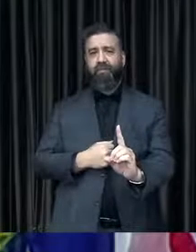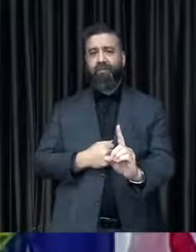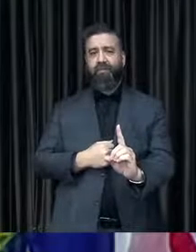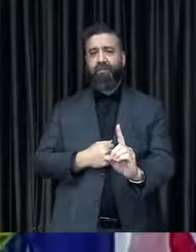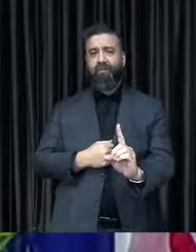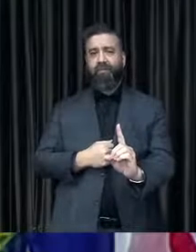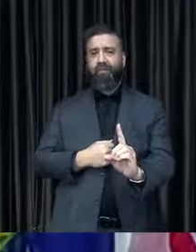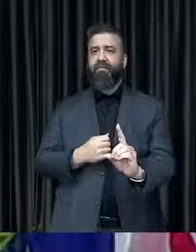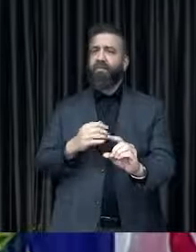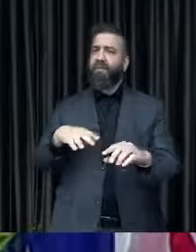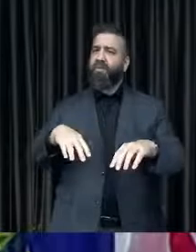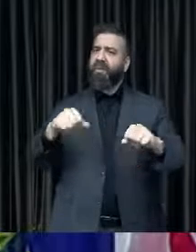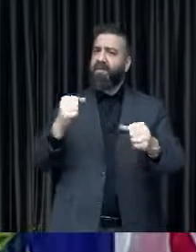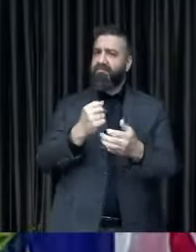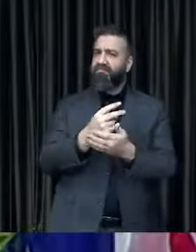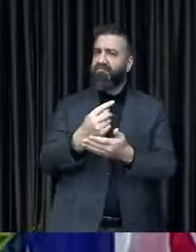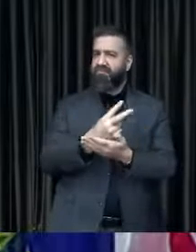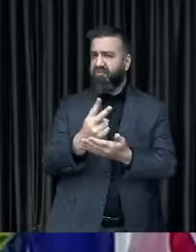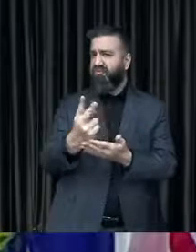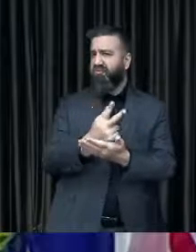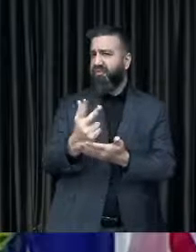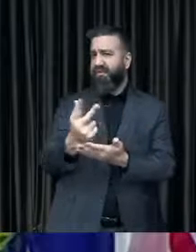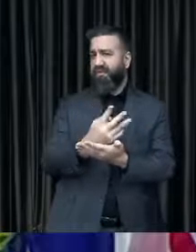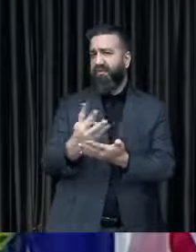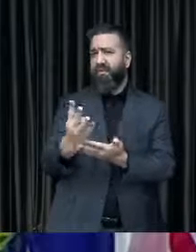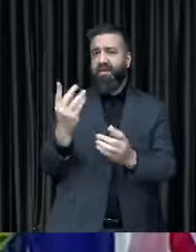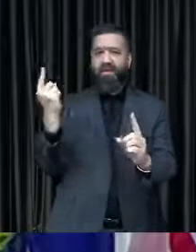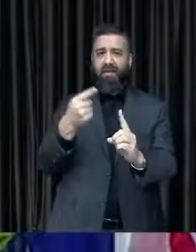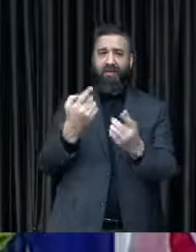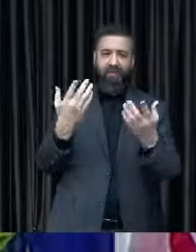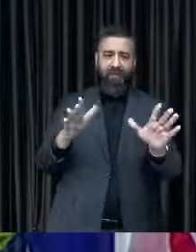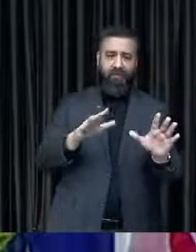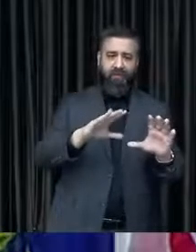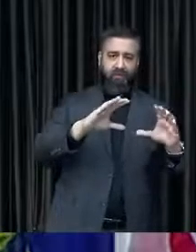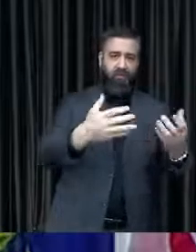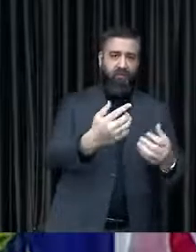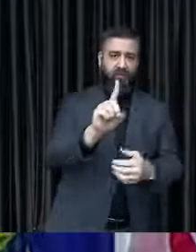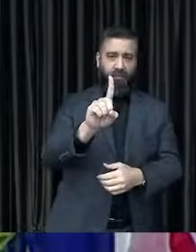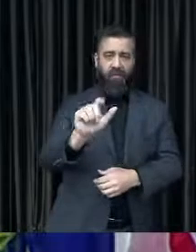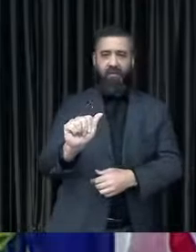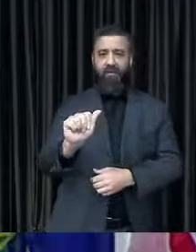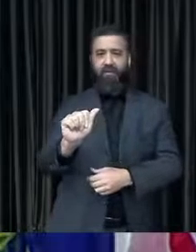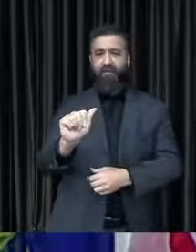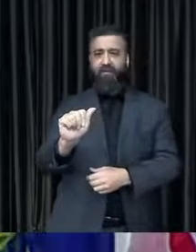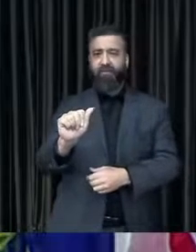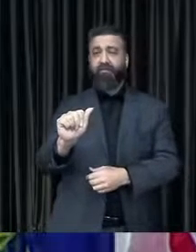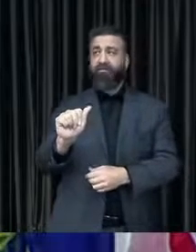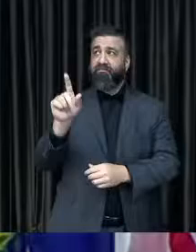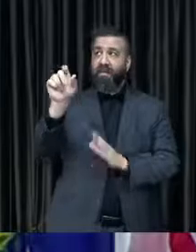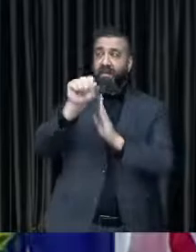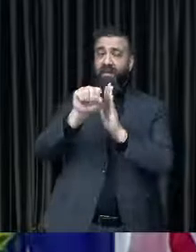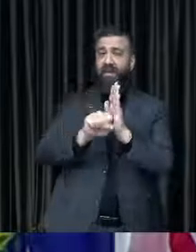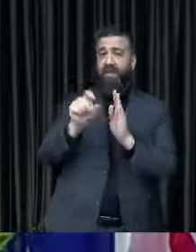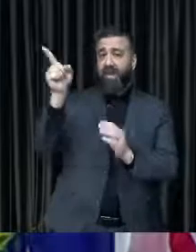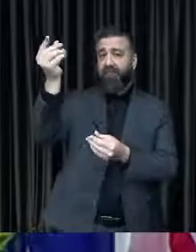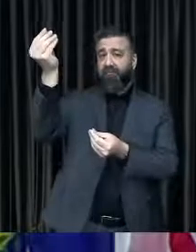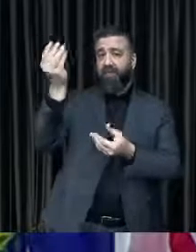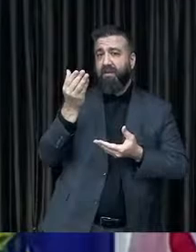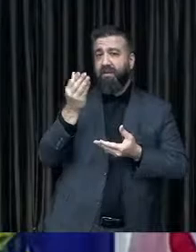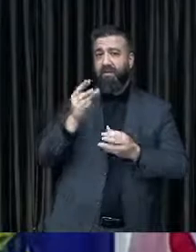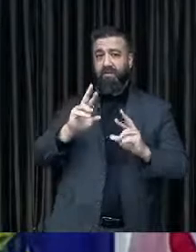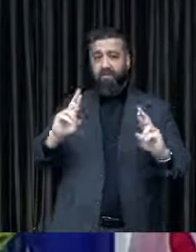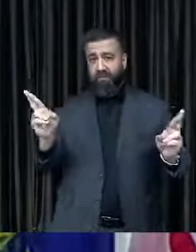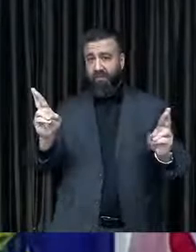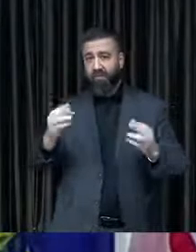workers for the next several weeks. When the state says it's acceptable to do so, we will move to vaccinate those in the 1B